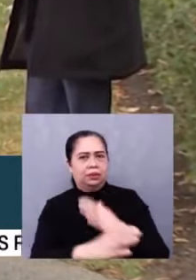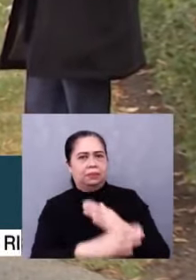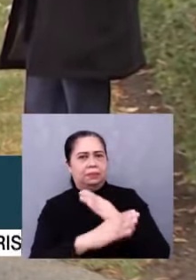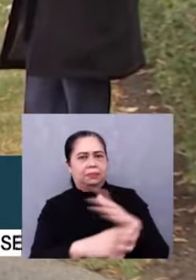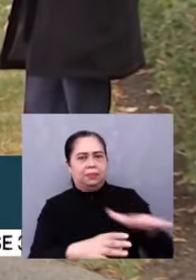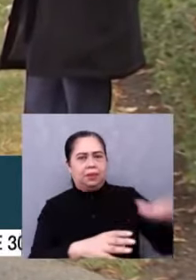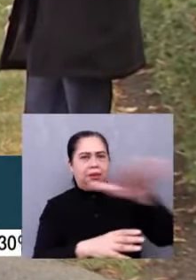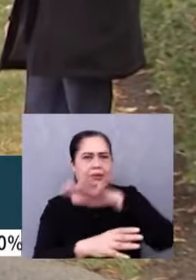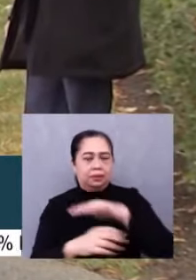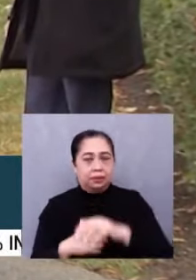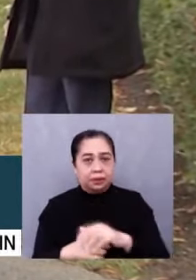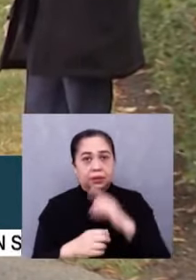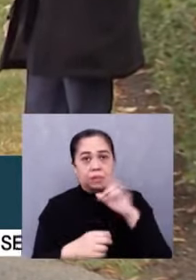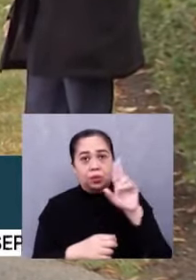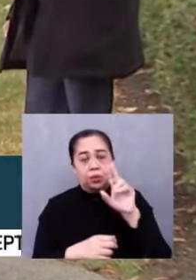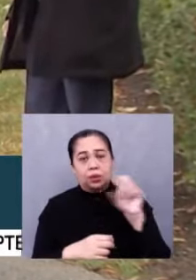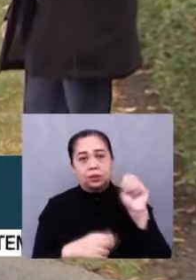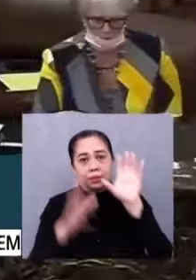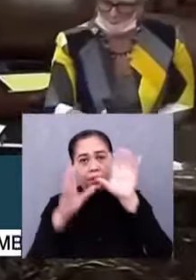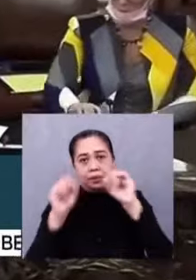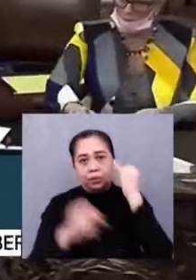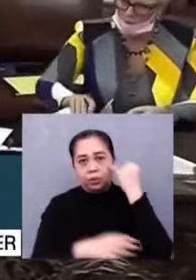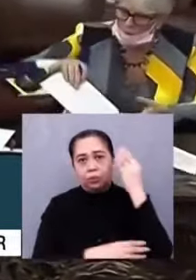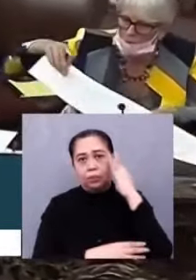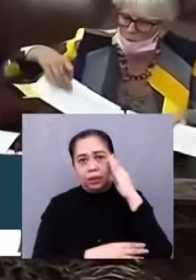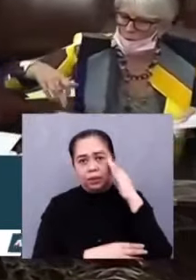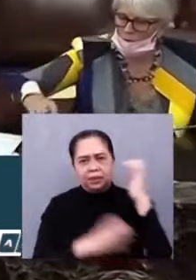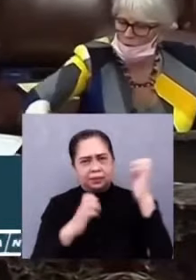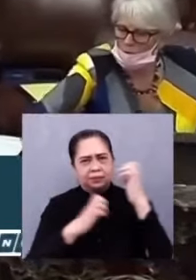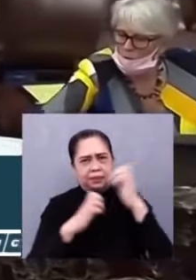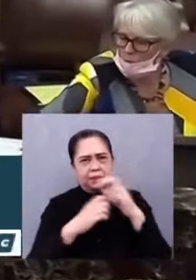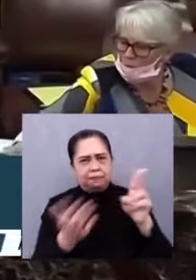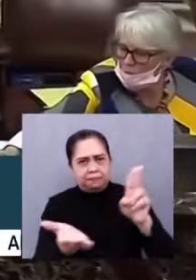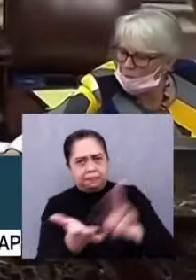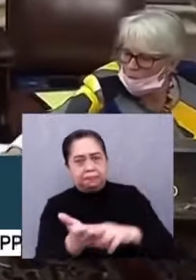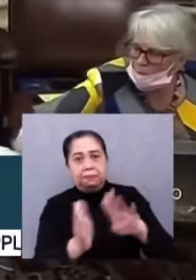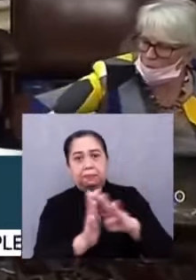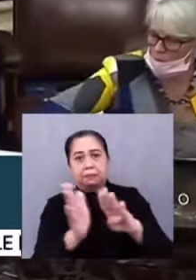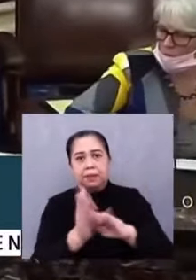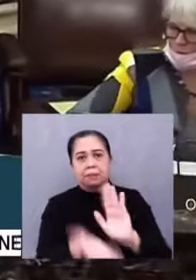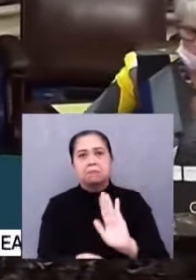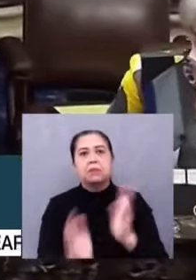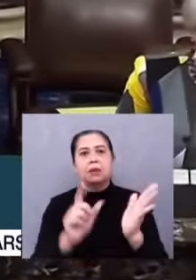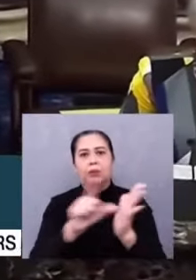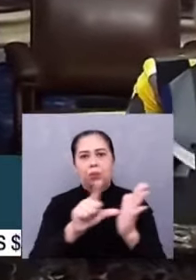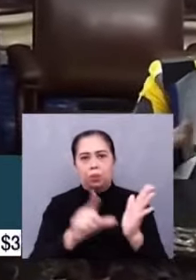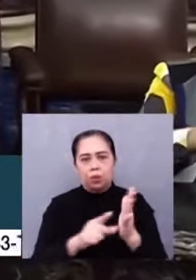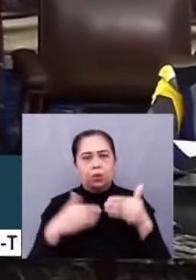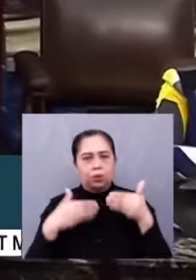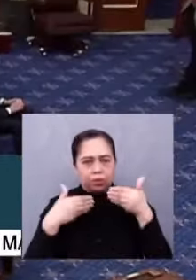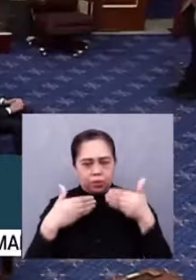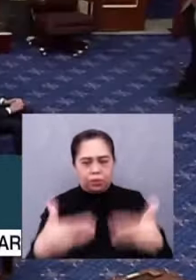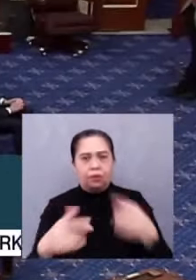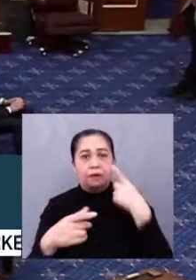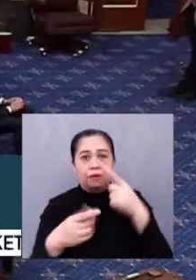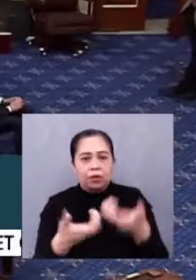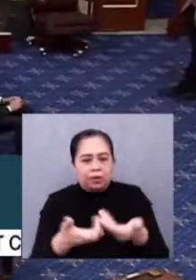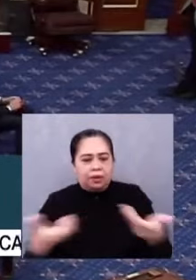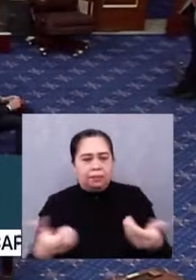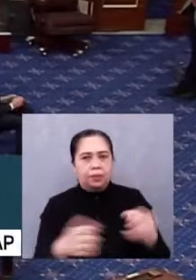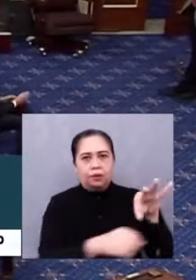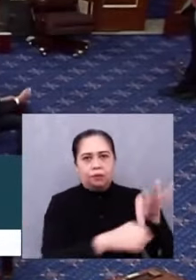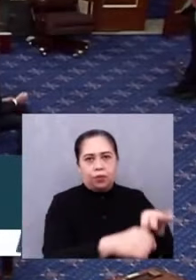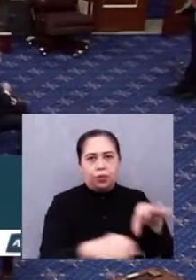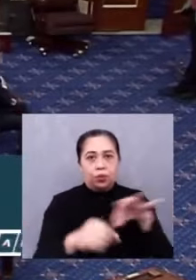U.S. President Joe Biden is expected to immediately sign the bill into law. That would pave the way for a separate vote to raise the